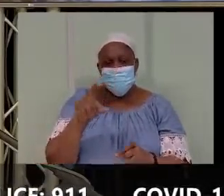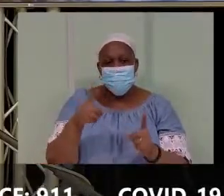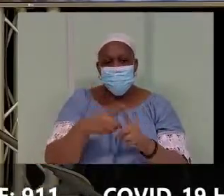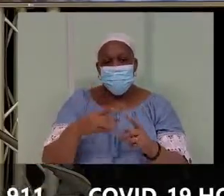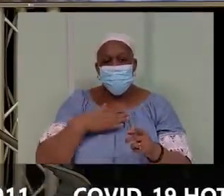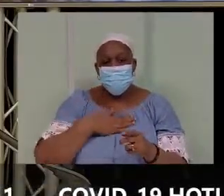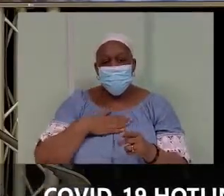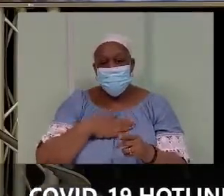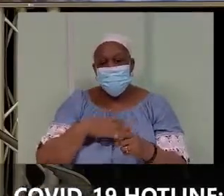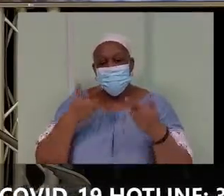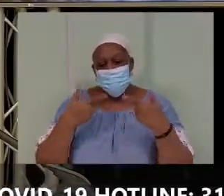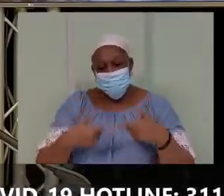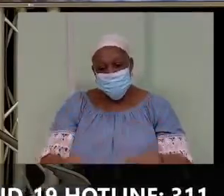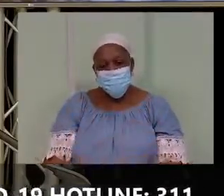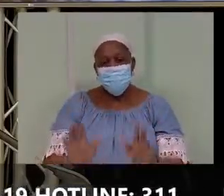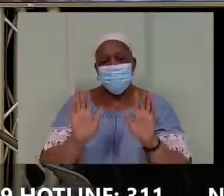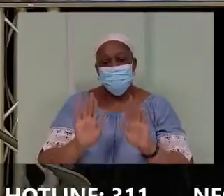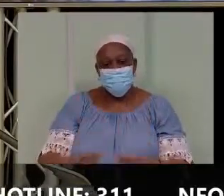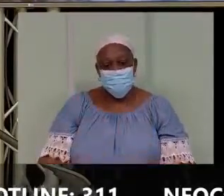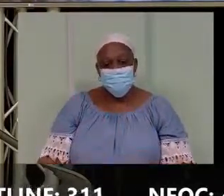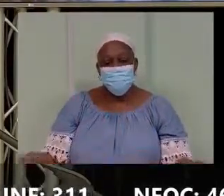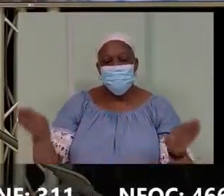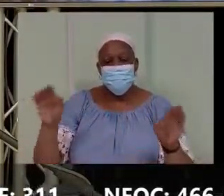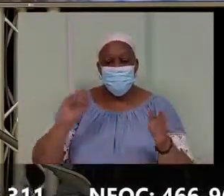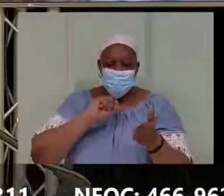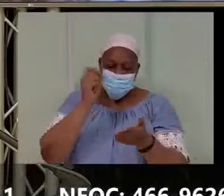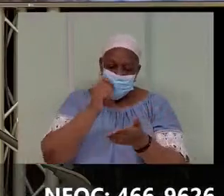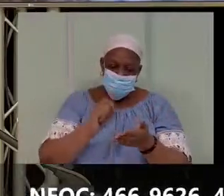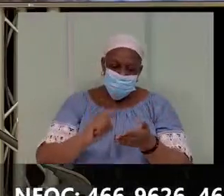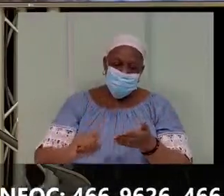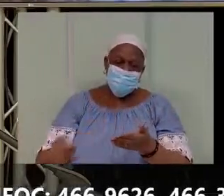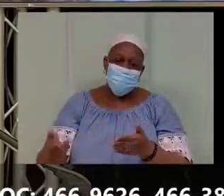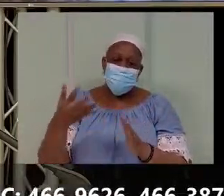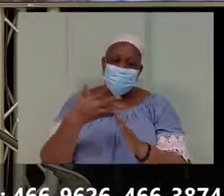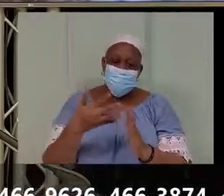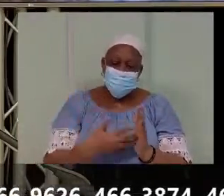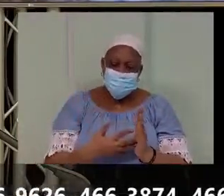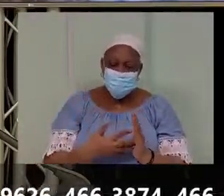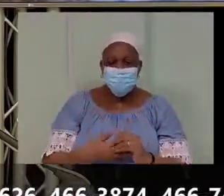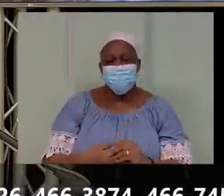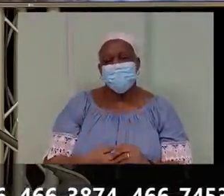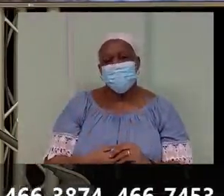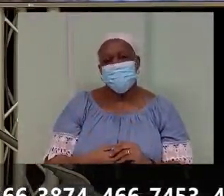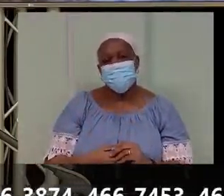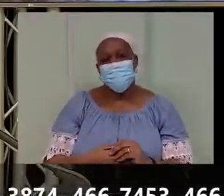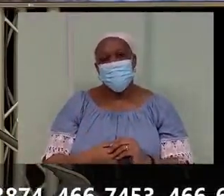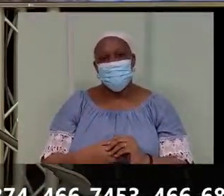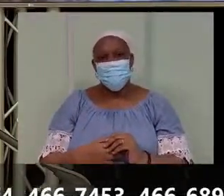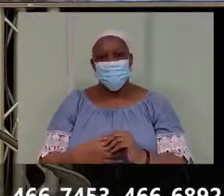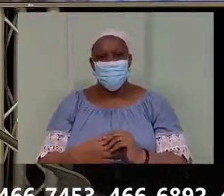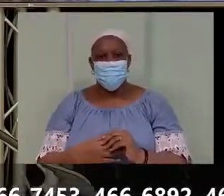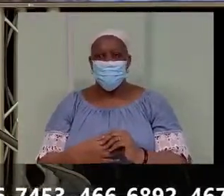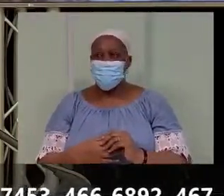to ask that the students be allowed to sit these examinations,